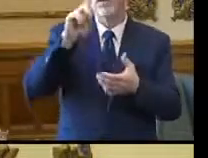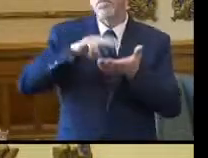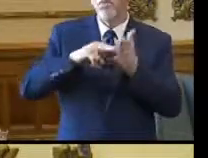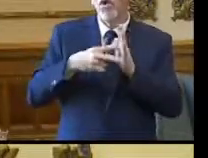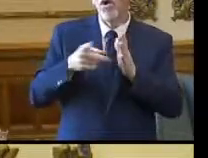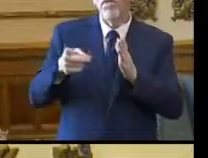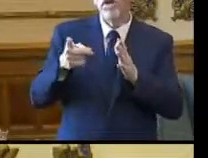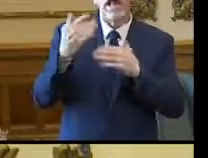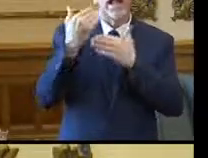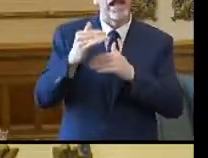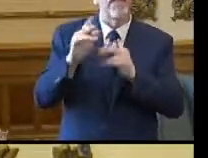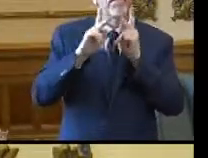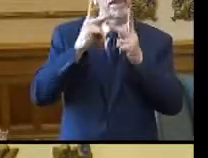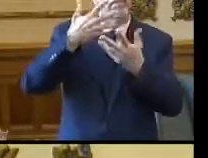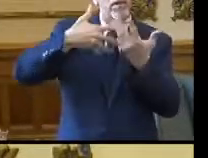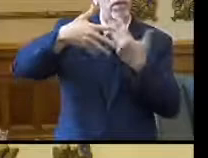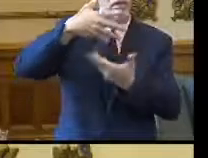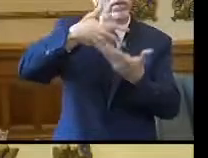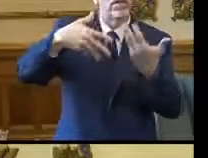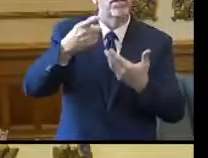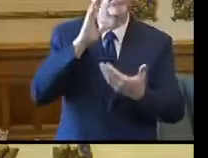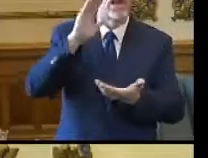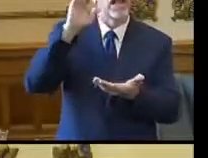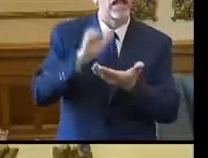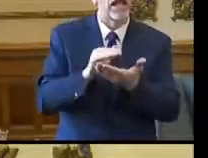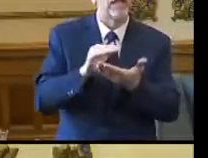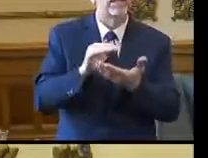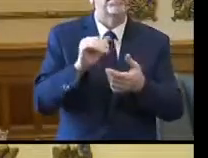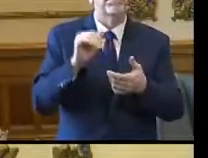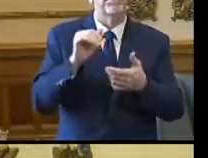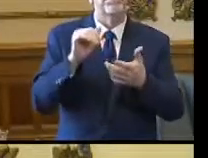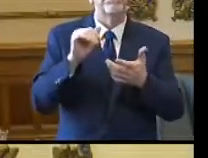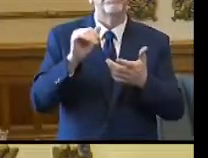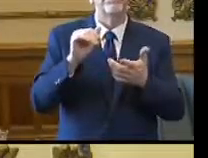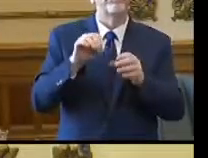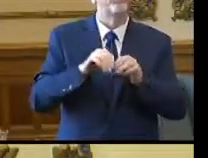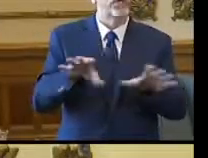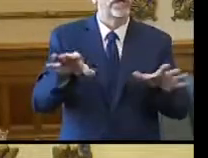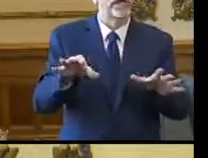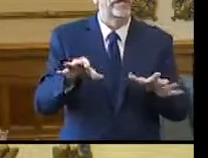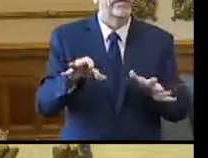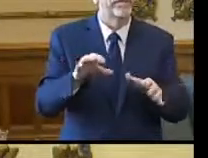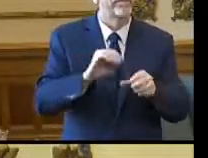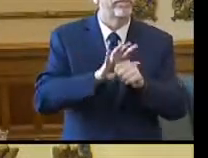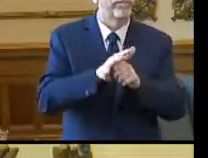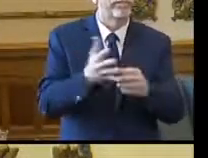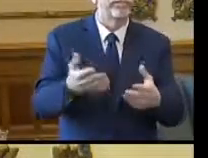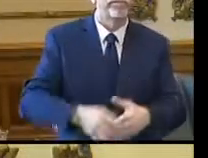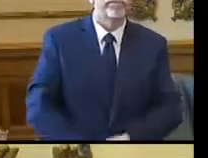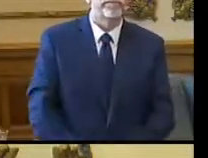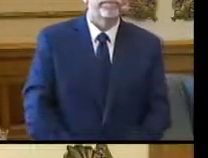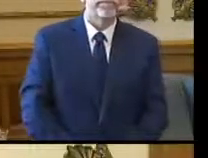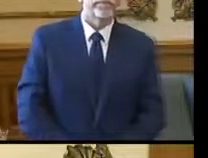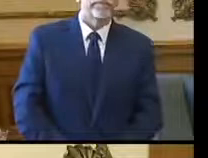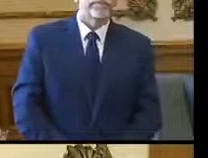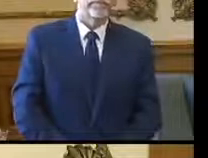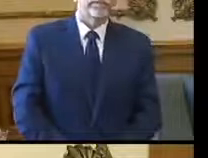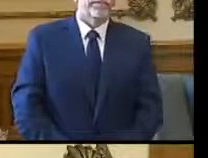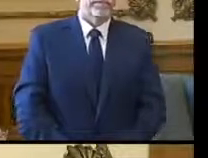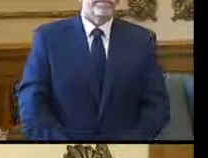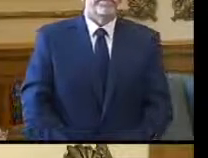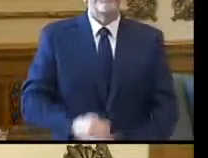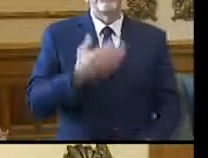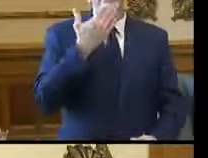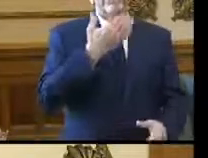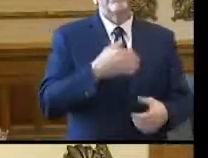limit customer interaction to reduce the spread of the virus. Thank you,